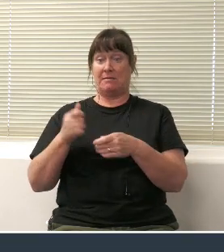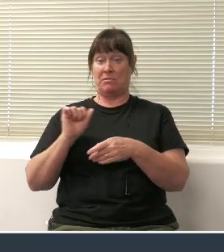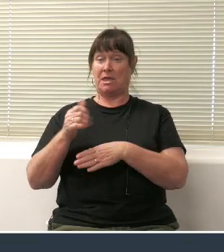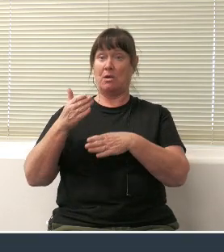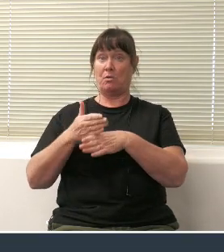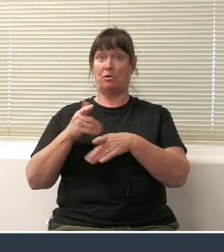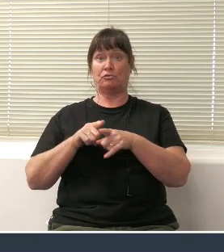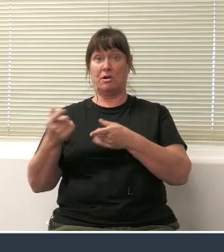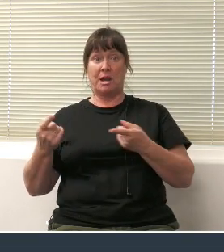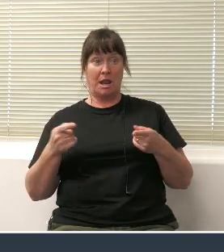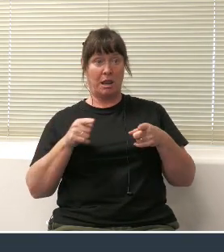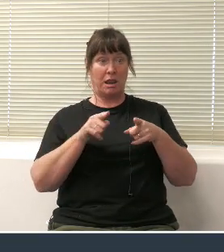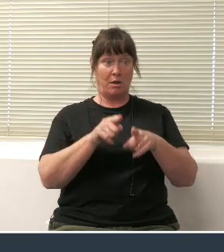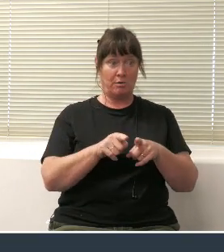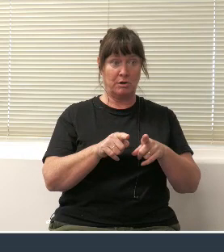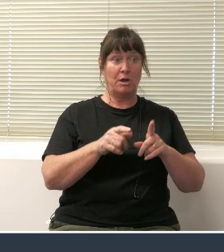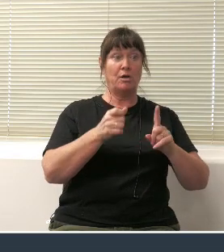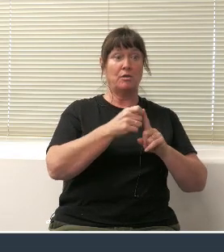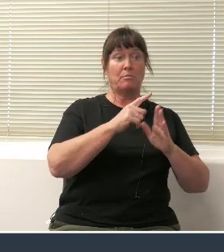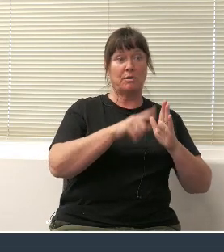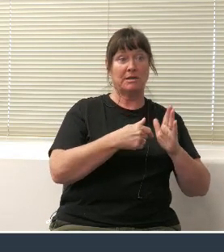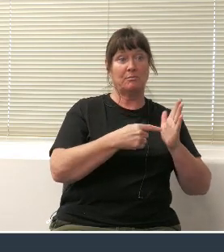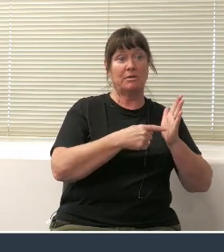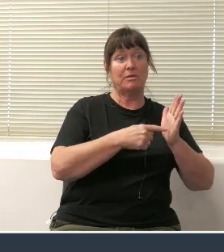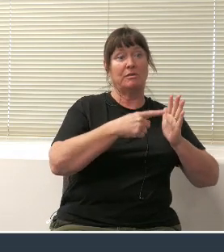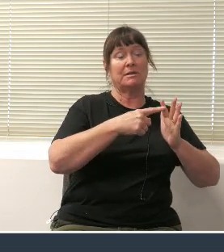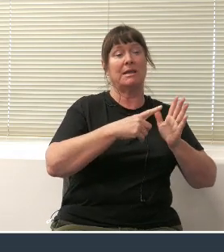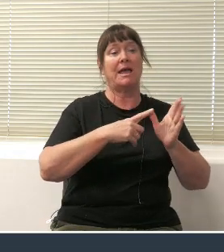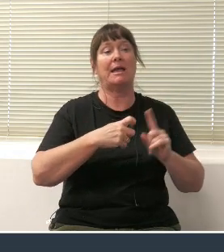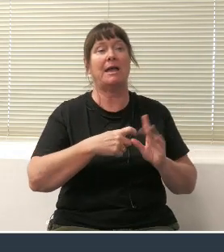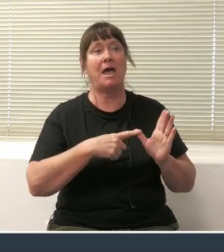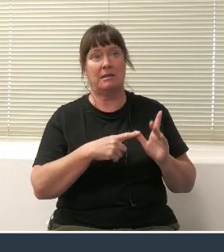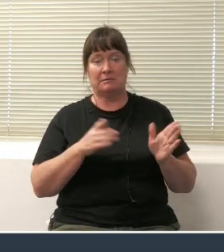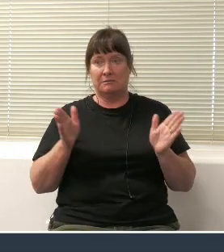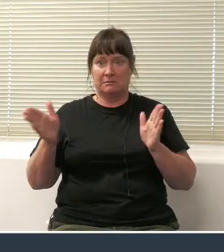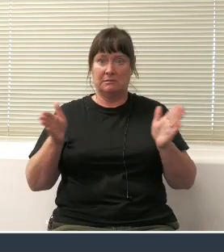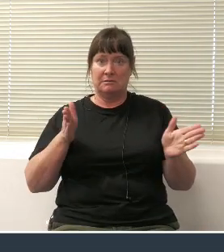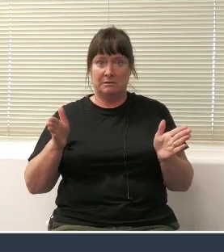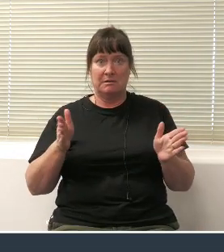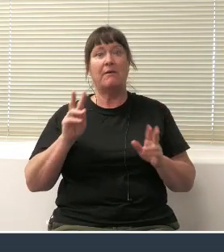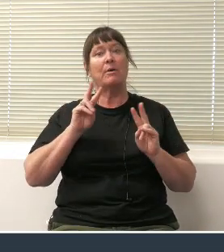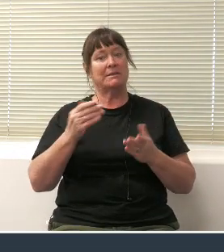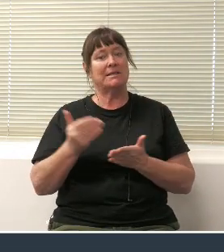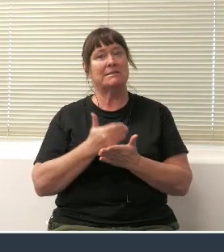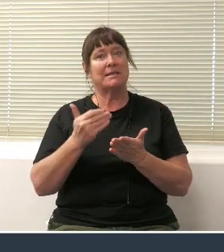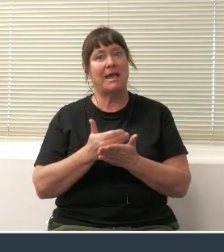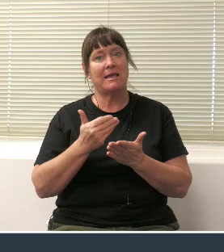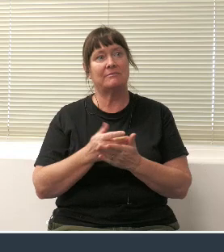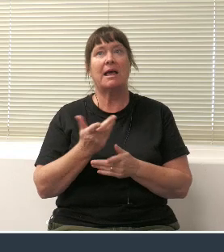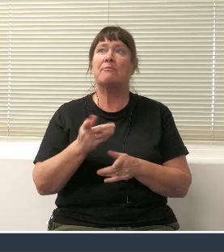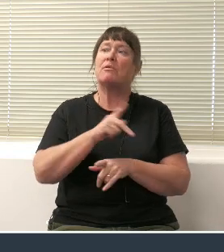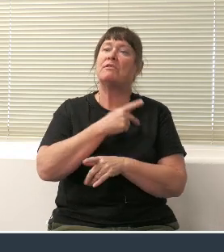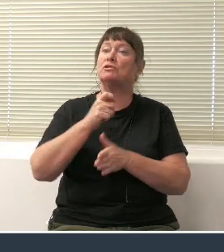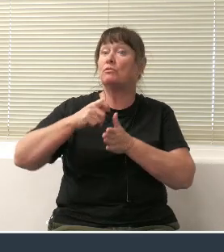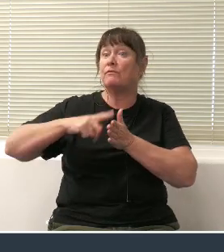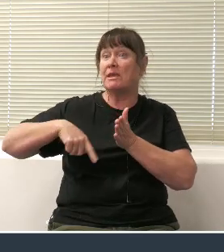try and align this project with Te Aka for us. I think we have seen significant savings in our professional fees as